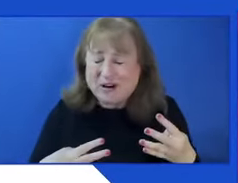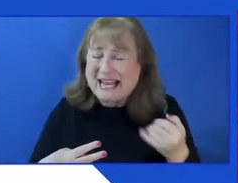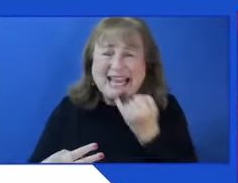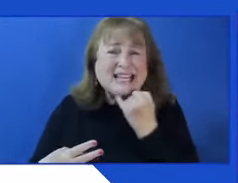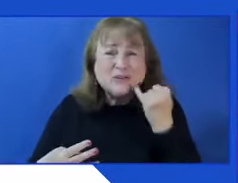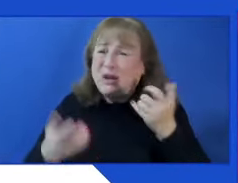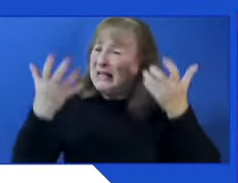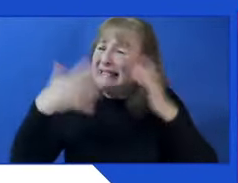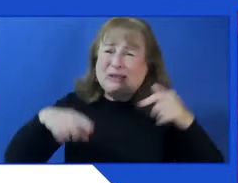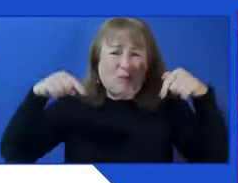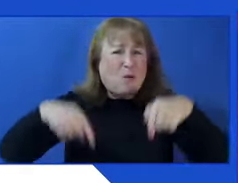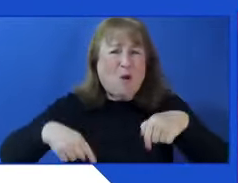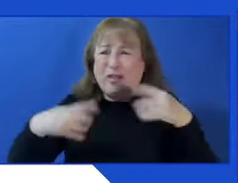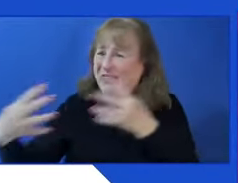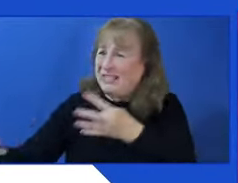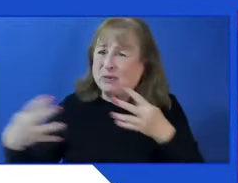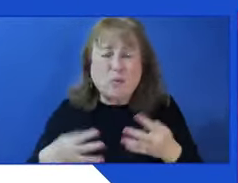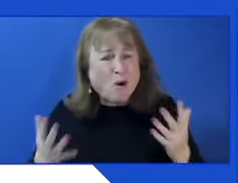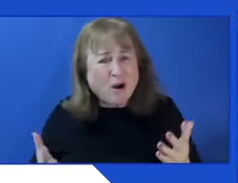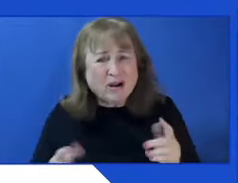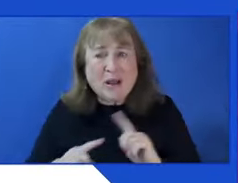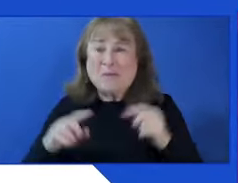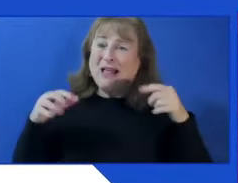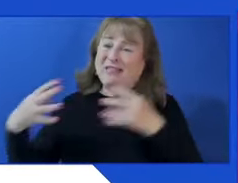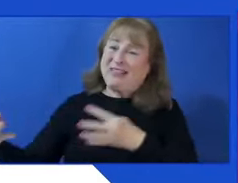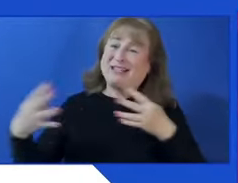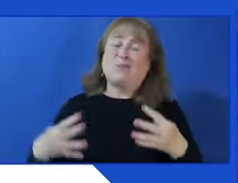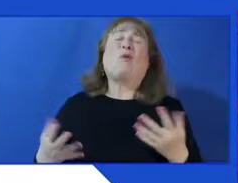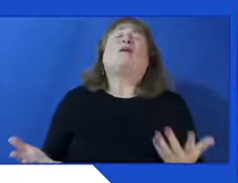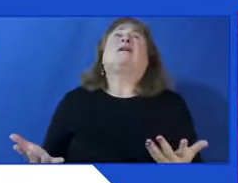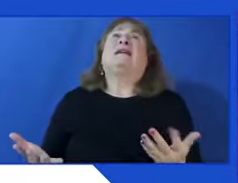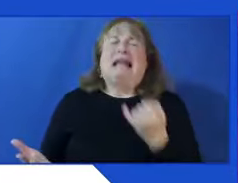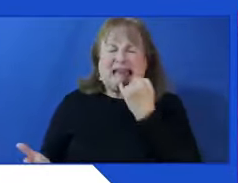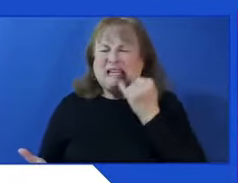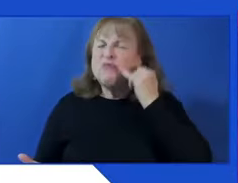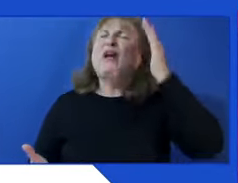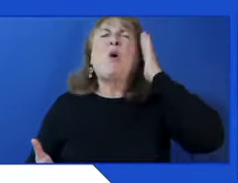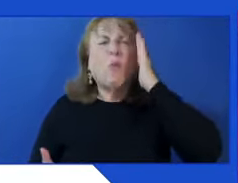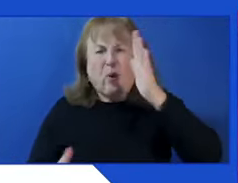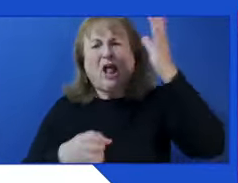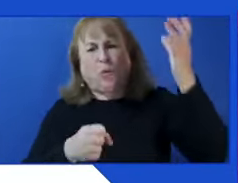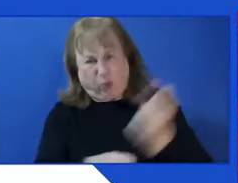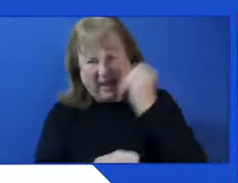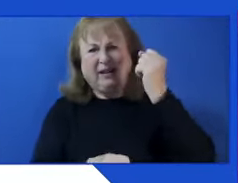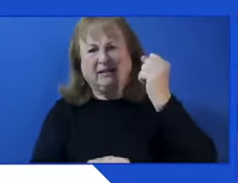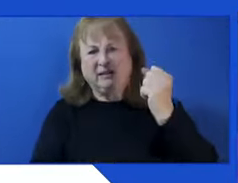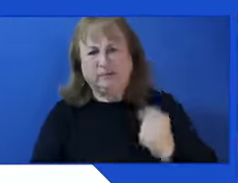want, but a war Israel will win.